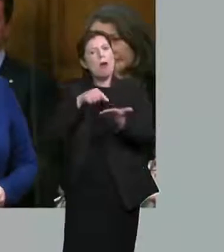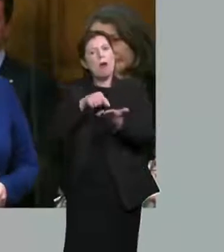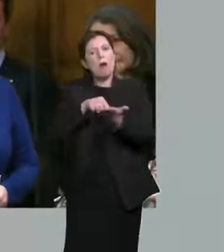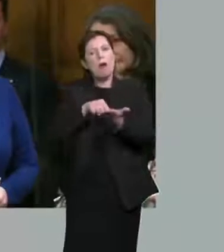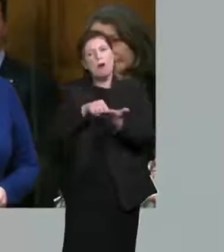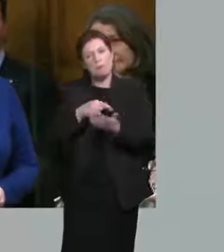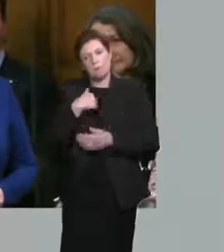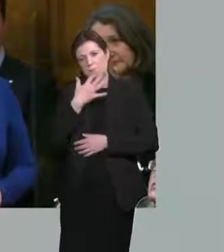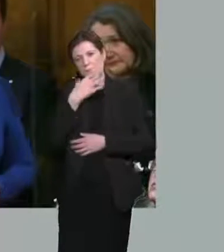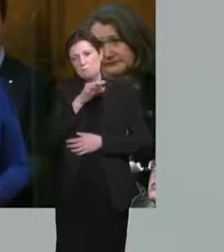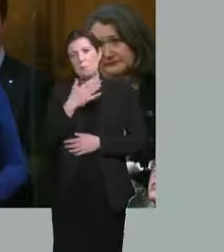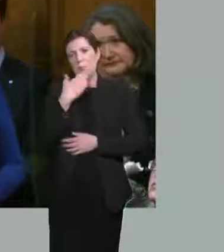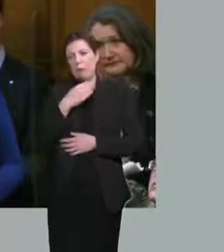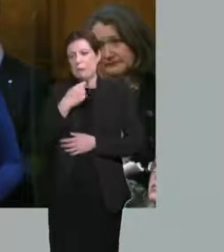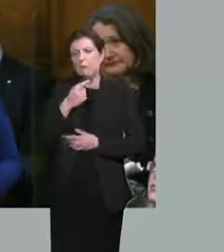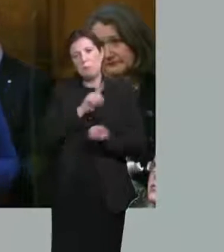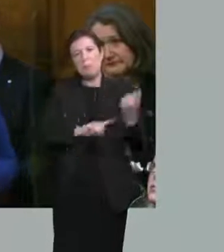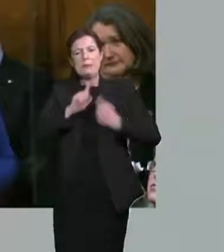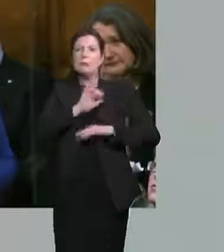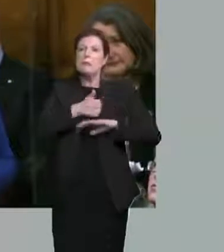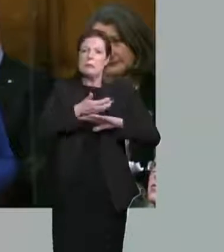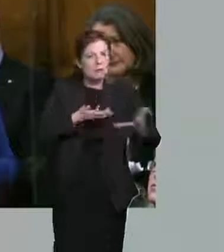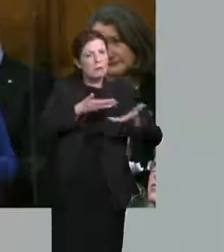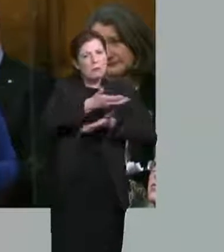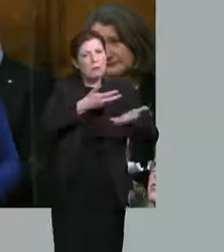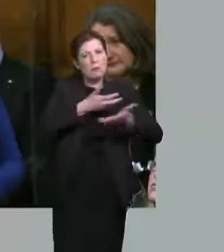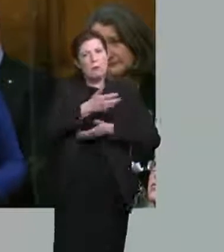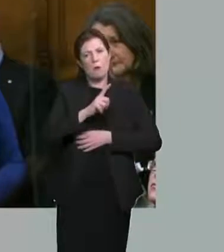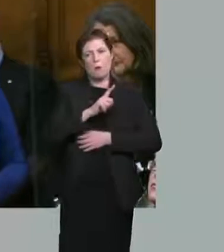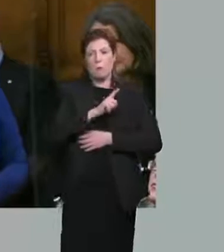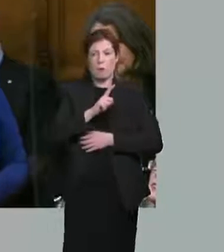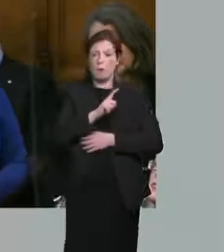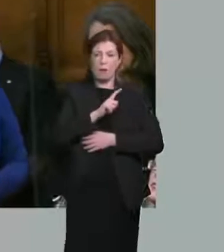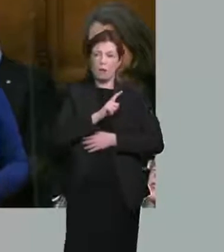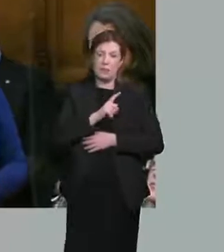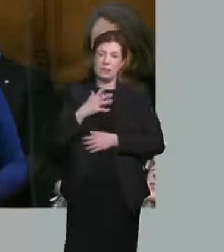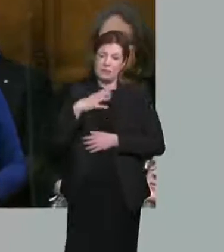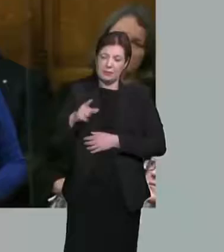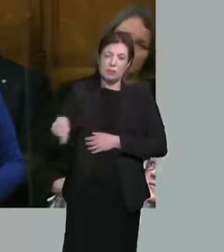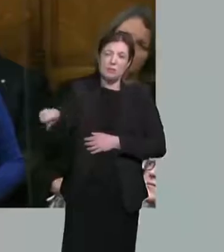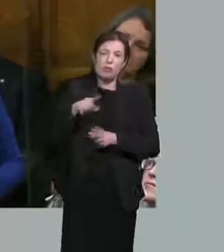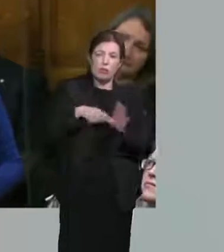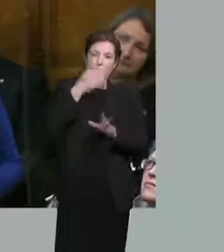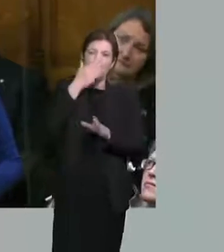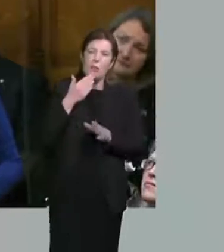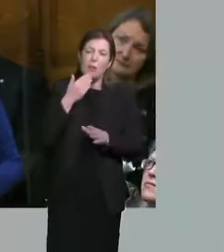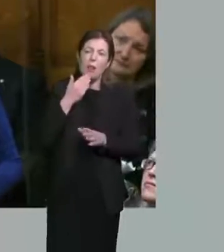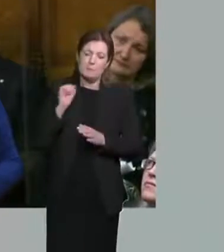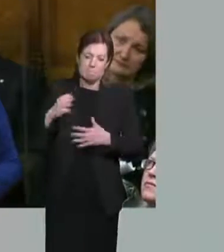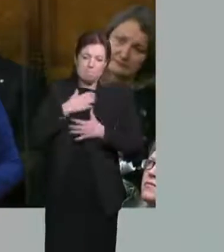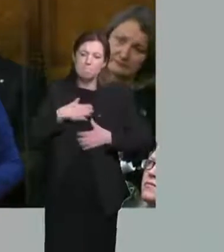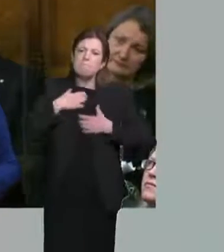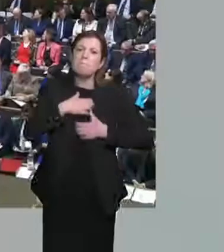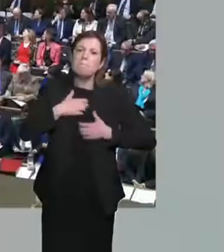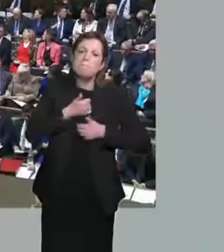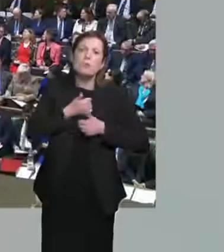to meet with me and other concerned colleagues and to discuss how we can constructively support these young people who are experiencing